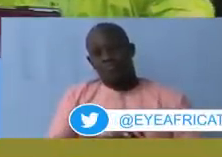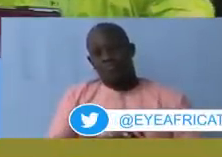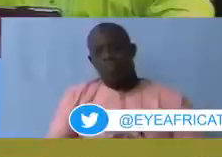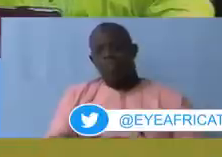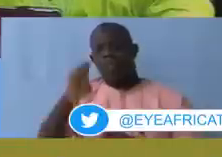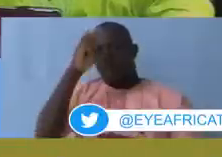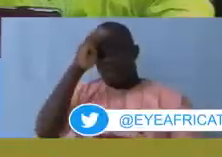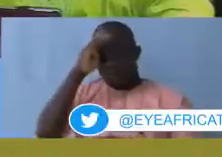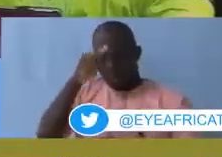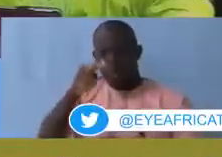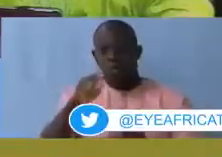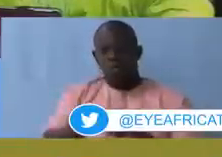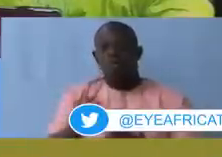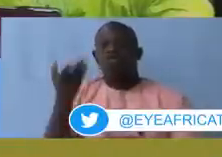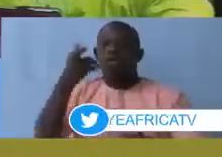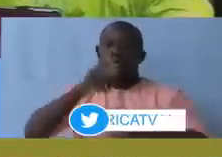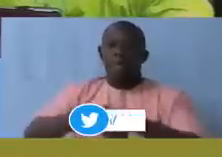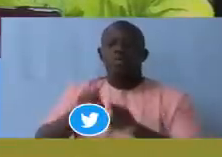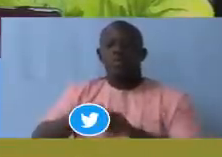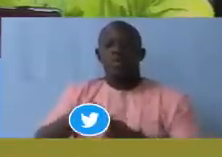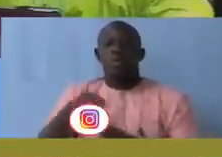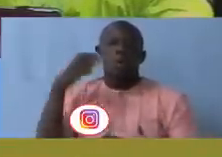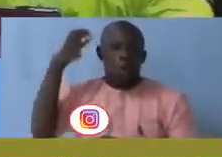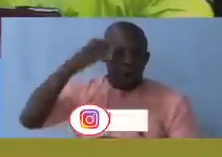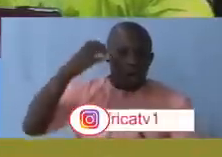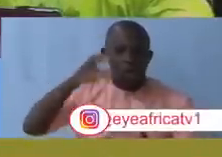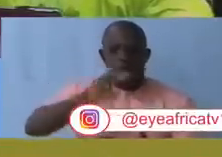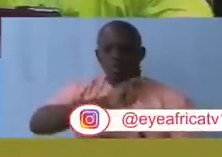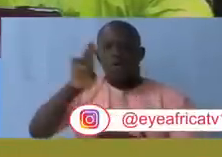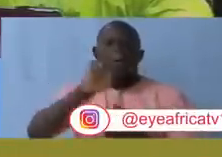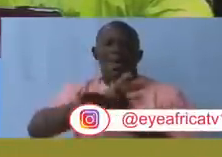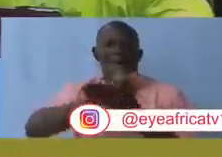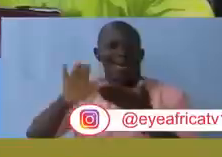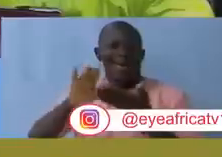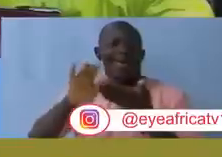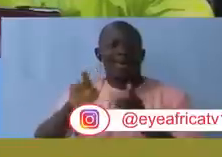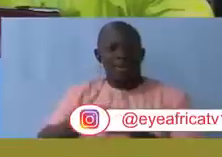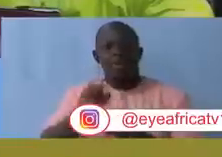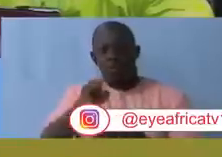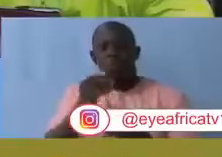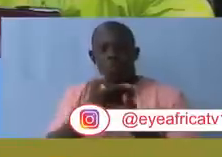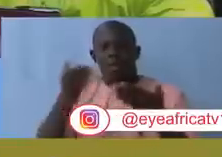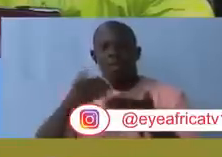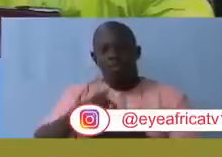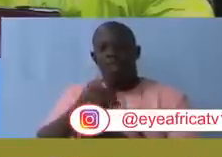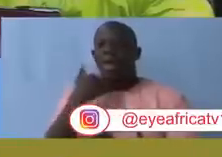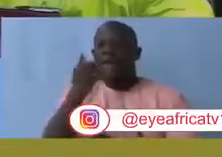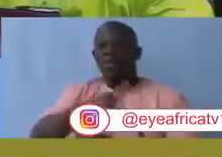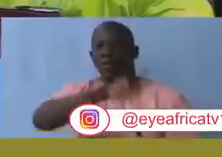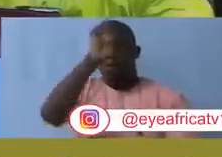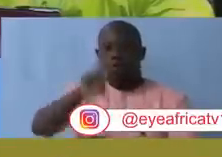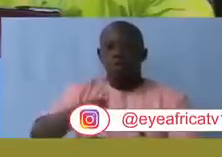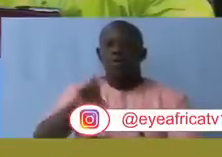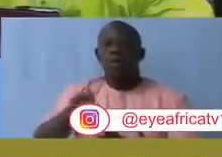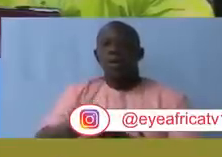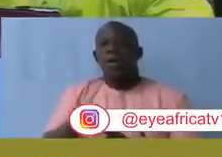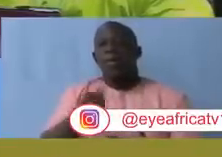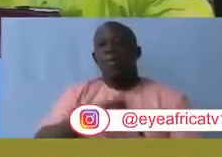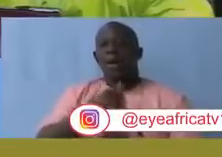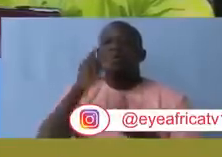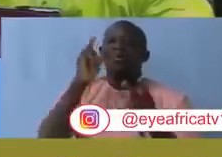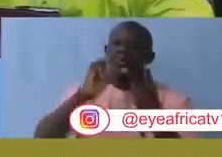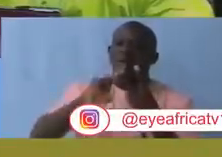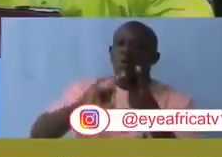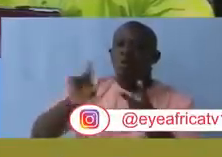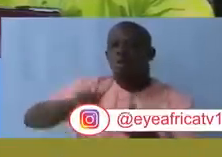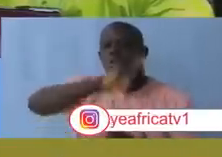Thank you. Sometimes the audio is not clear. That's why I had to re-ask that question. The second is, did that change? My second question is,